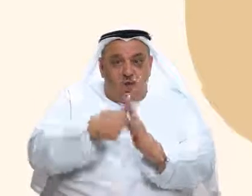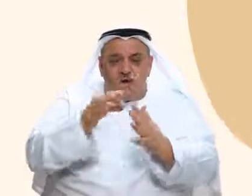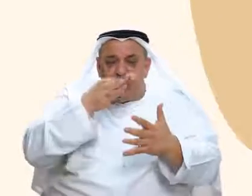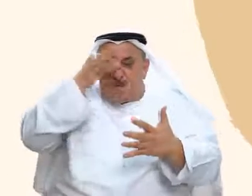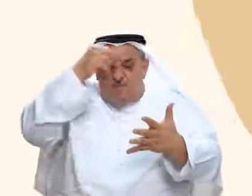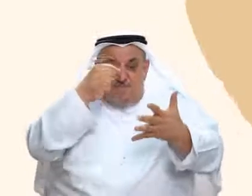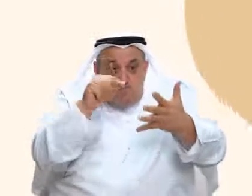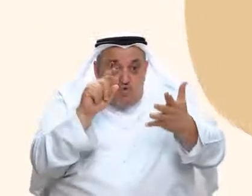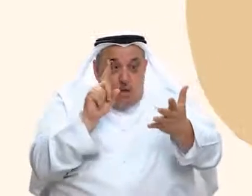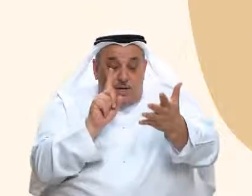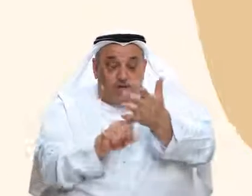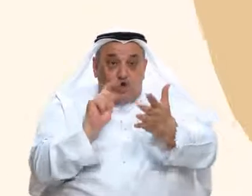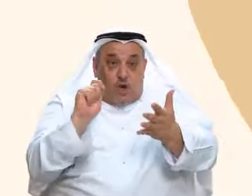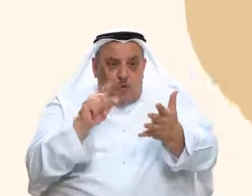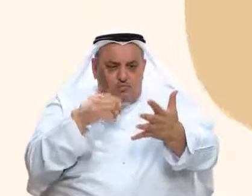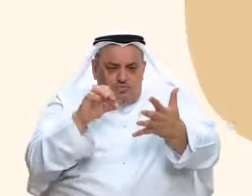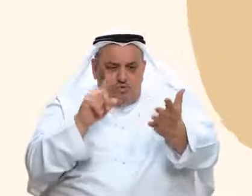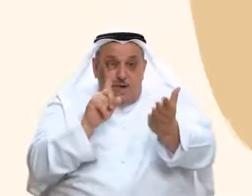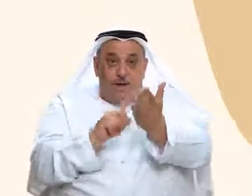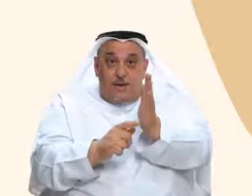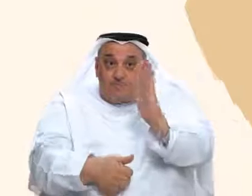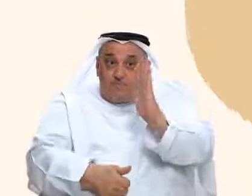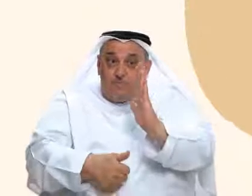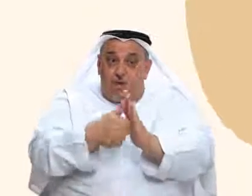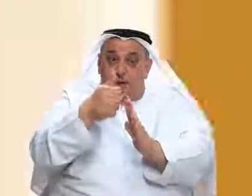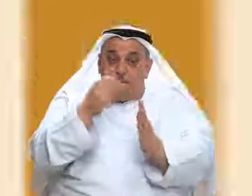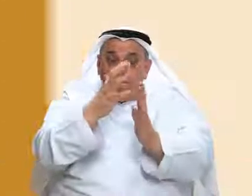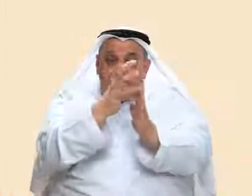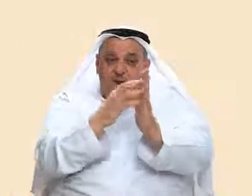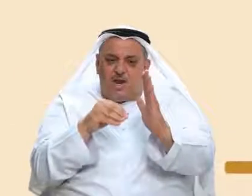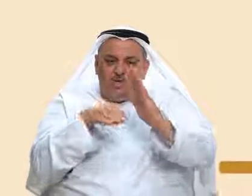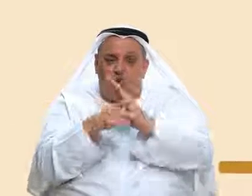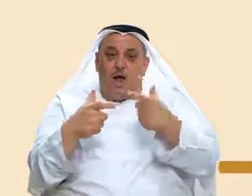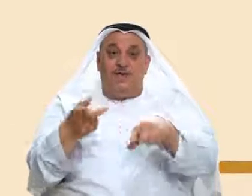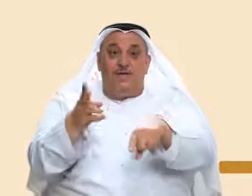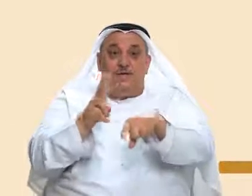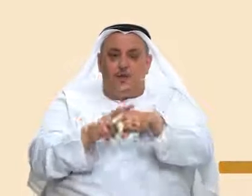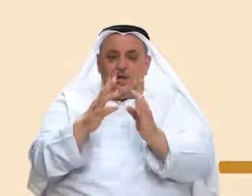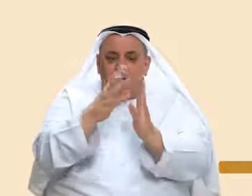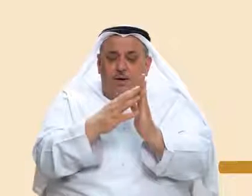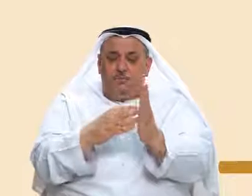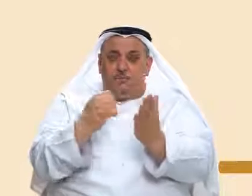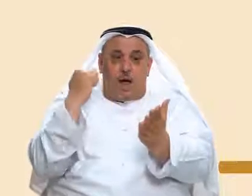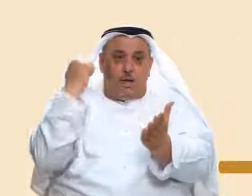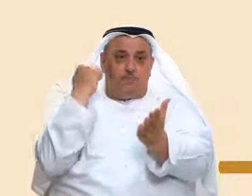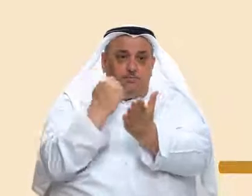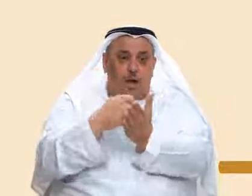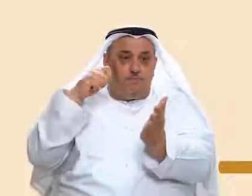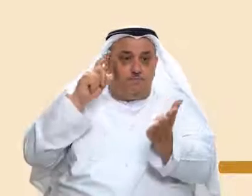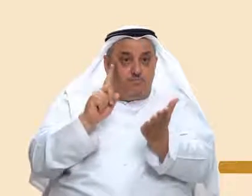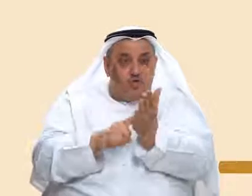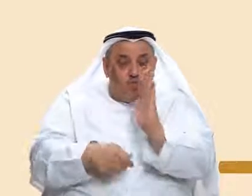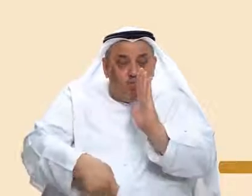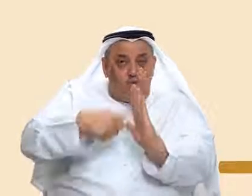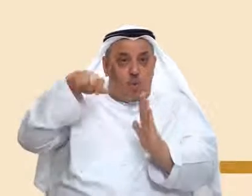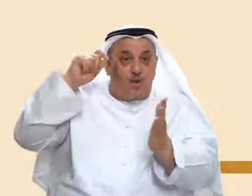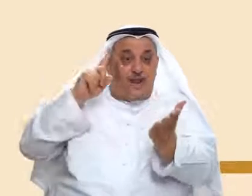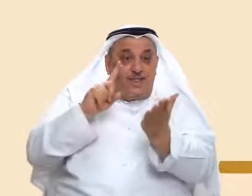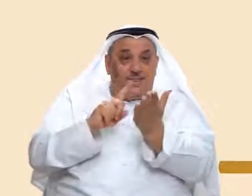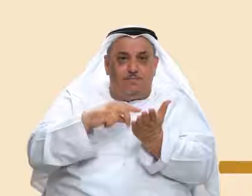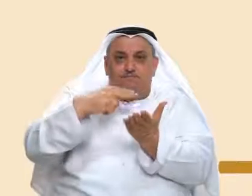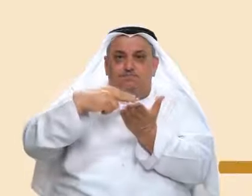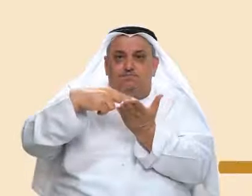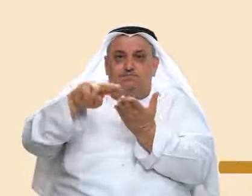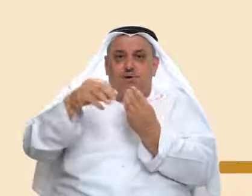that your data entered in the online form is correct and accurate. After the Ministry approves the application, you will